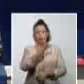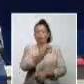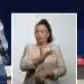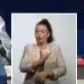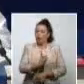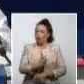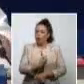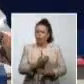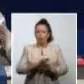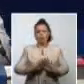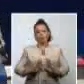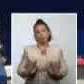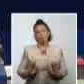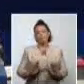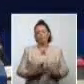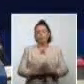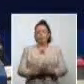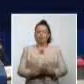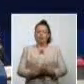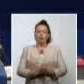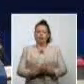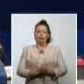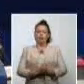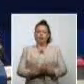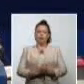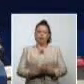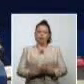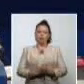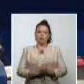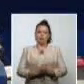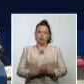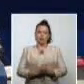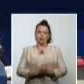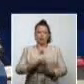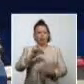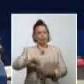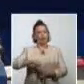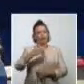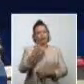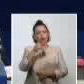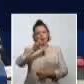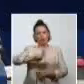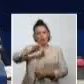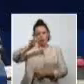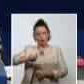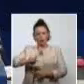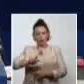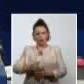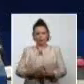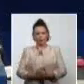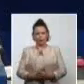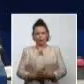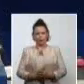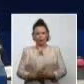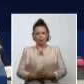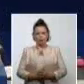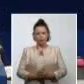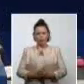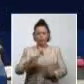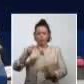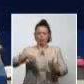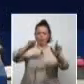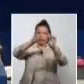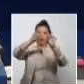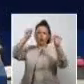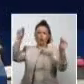foreigners in the same municipalities of every day, and it's logical that this number does